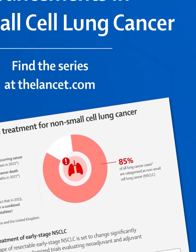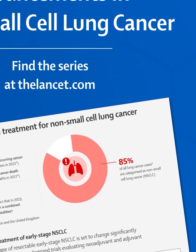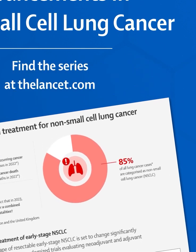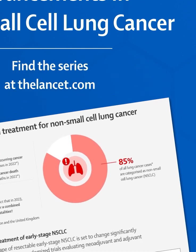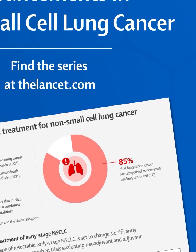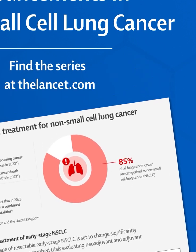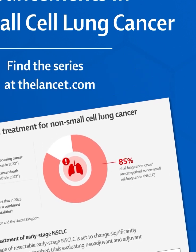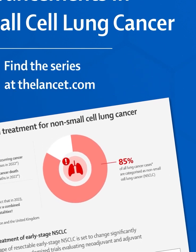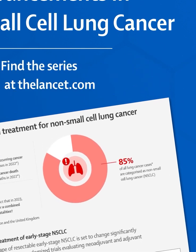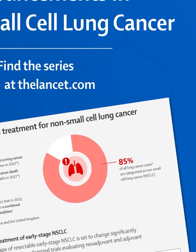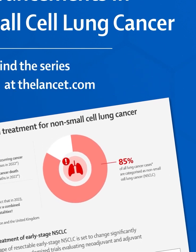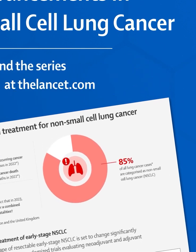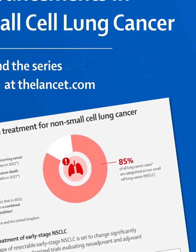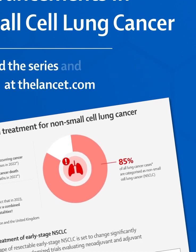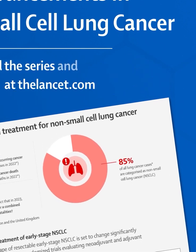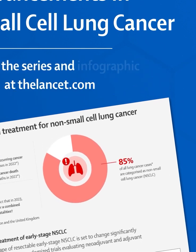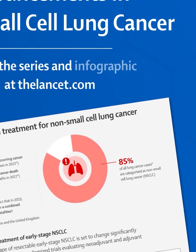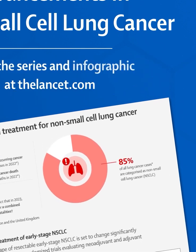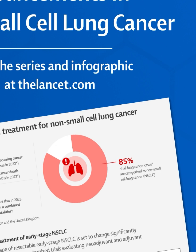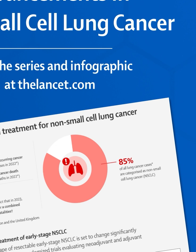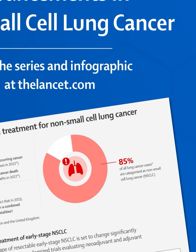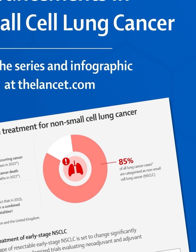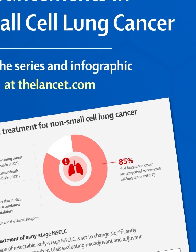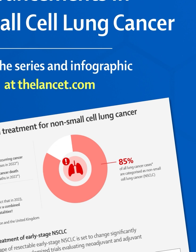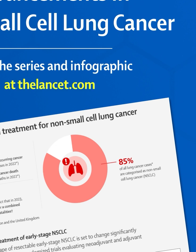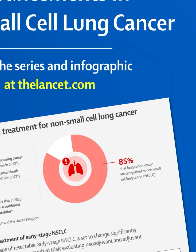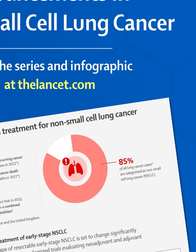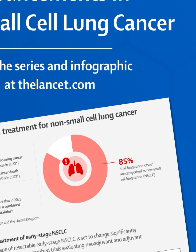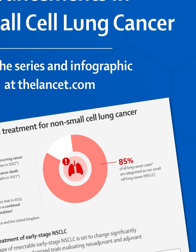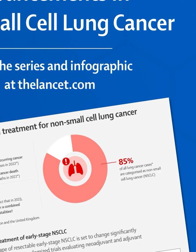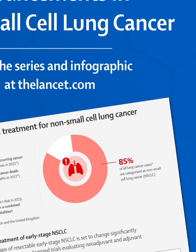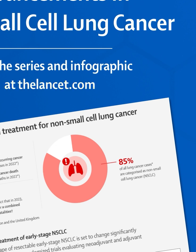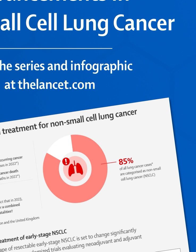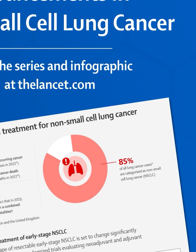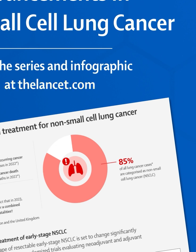Thank you. Thank you. Thank you.